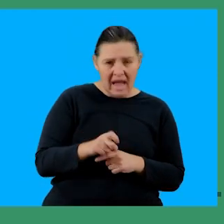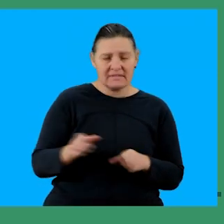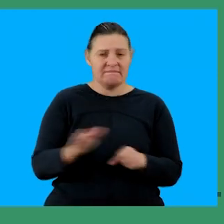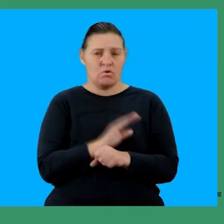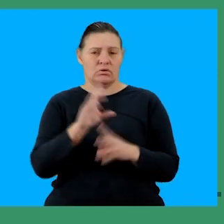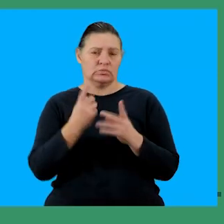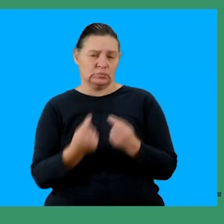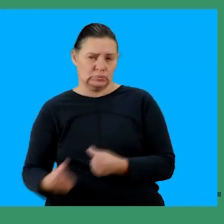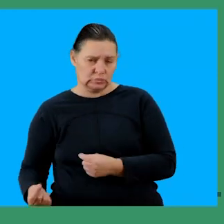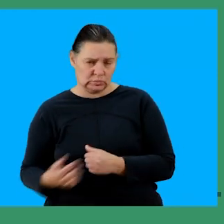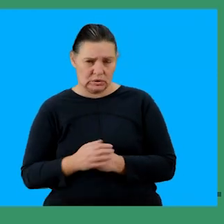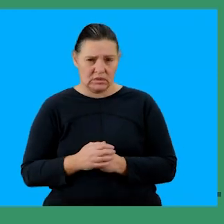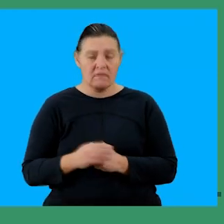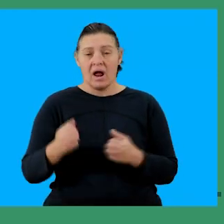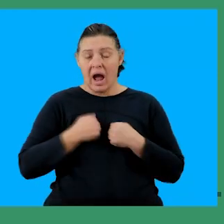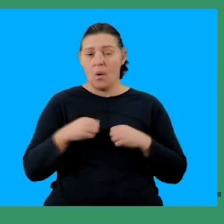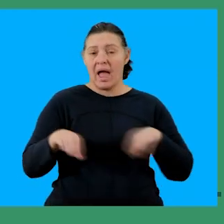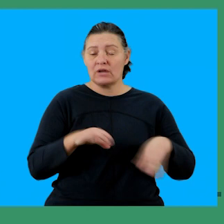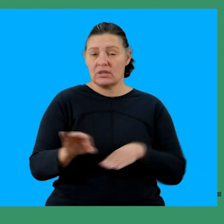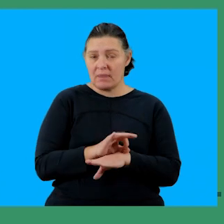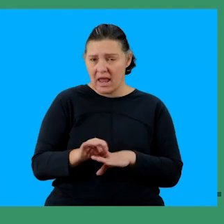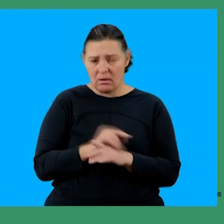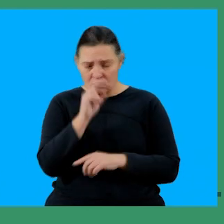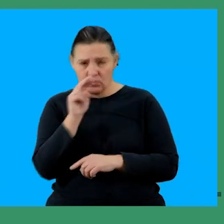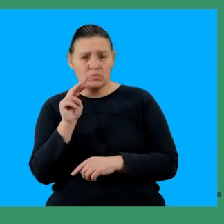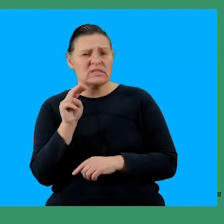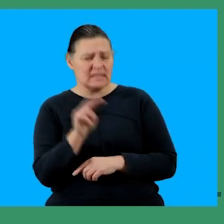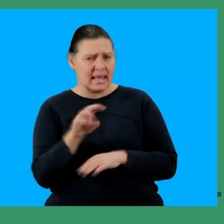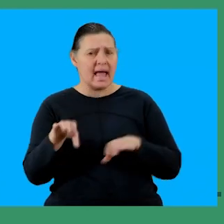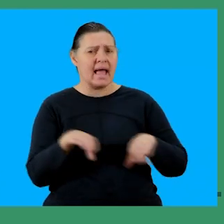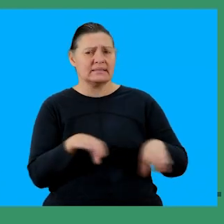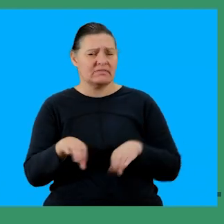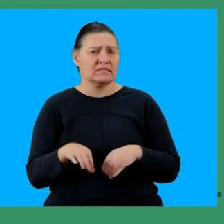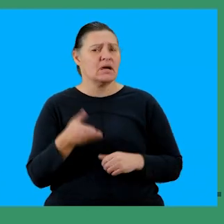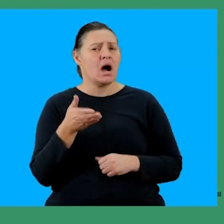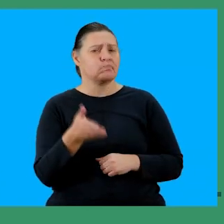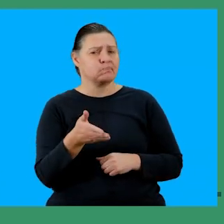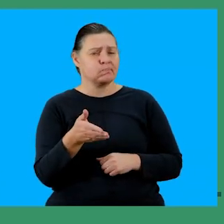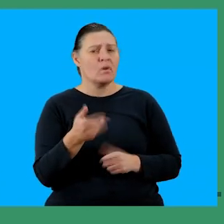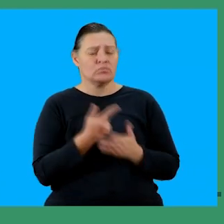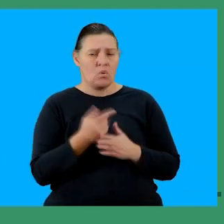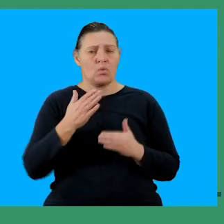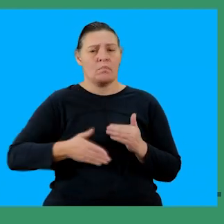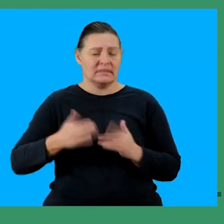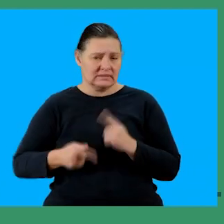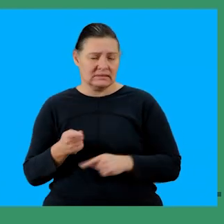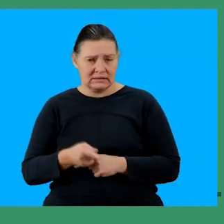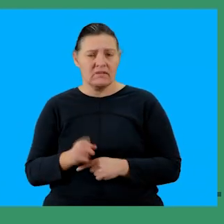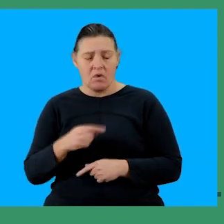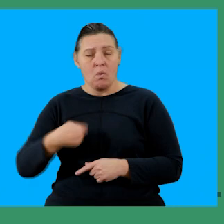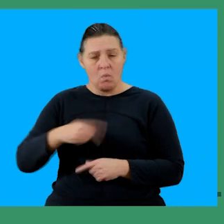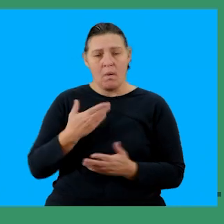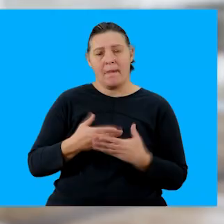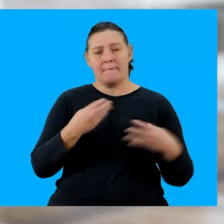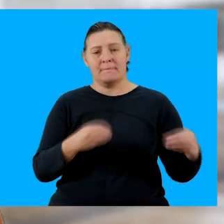that must be completed. So on our action plan, we actually see what activities that has to be completed